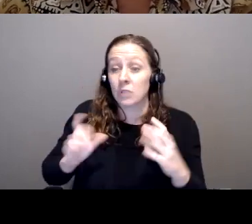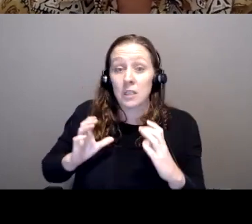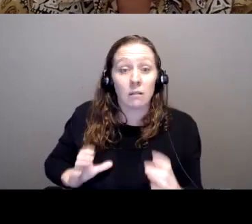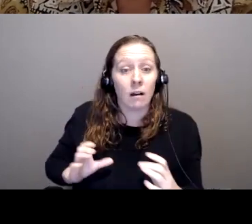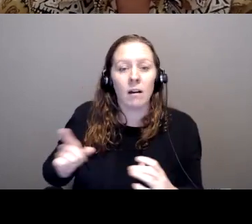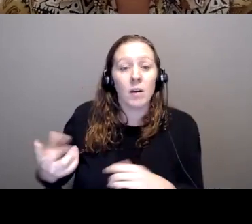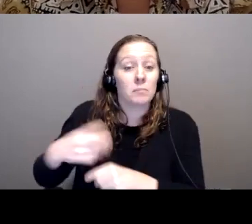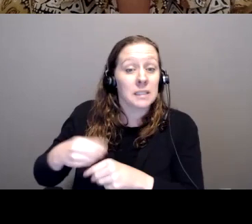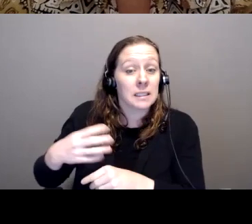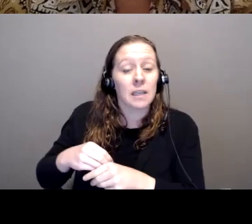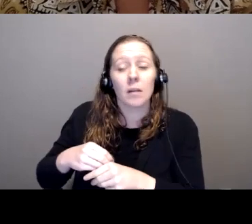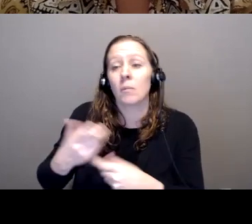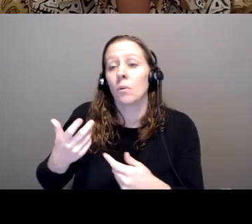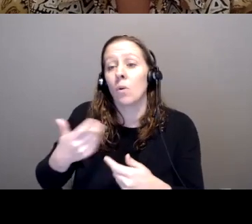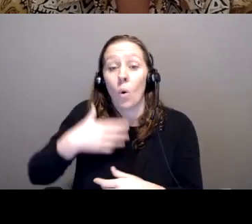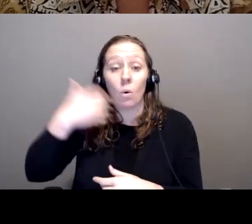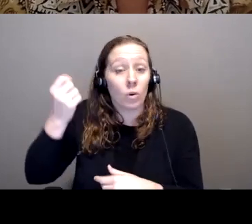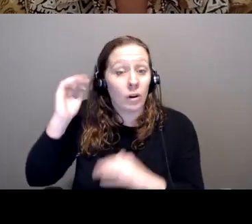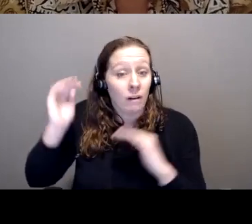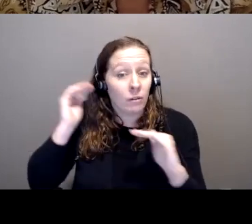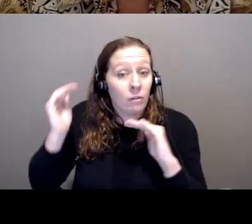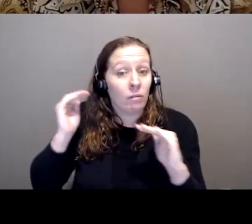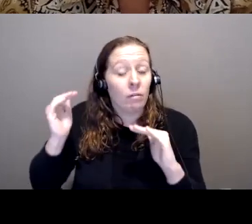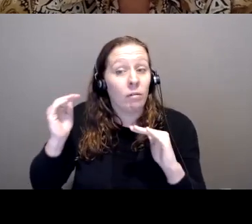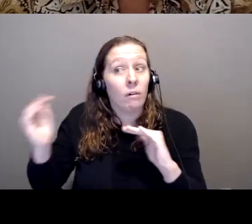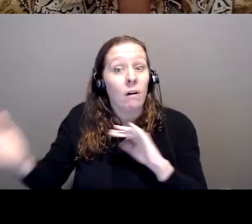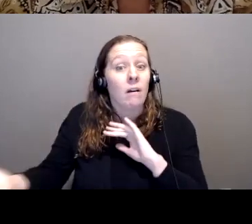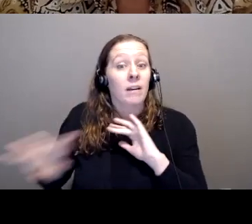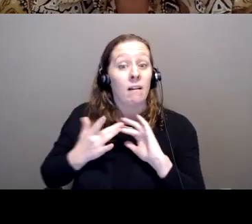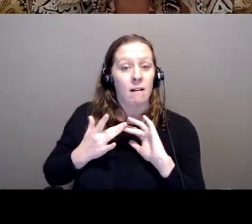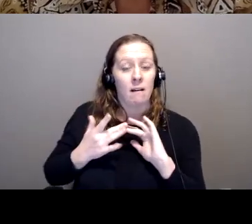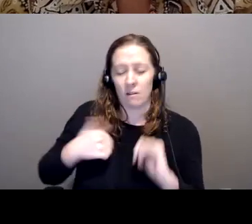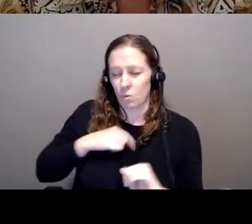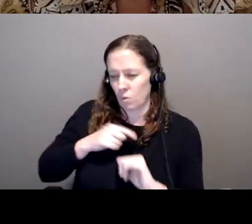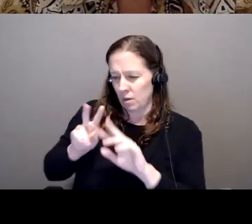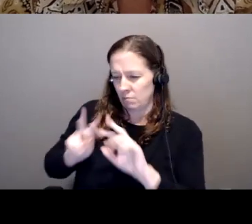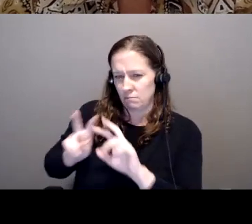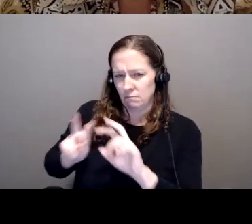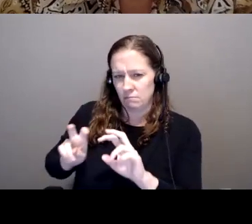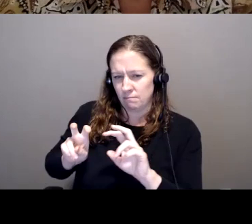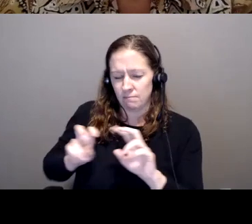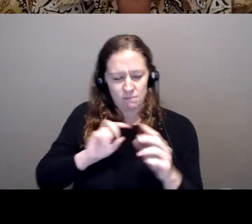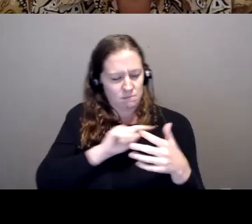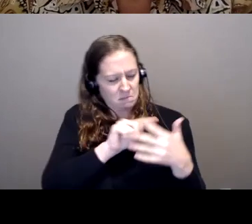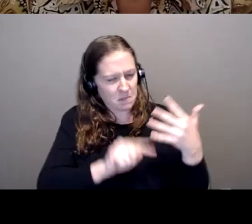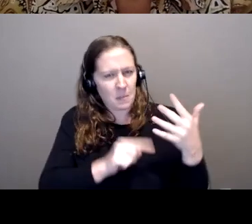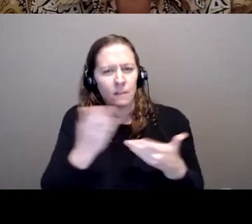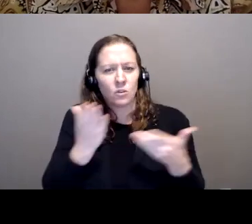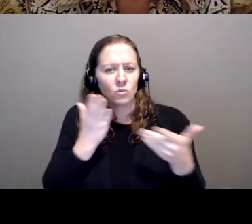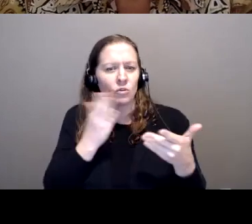participant or older adult connects with us, then we assess which services